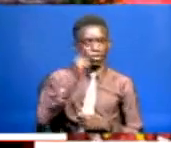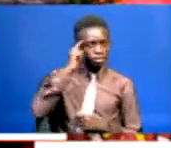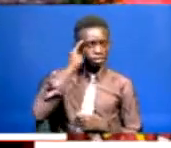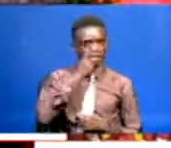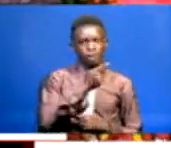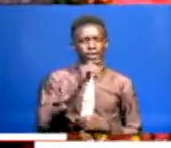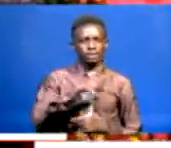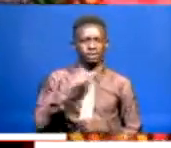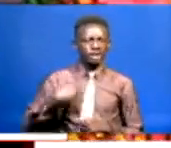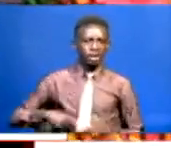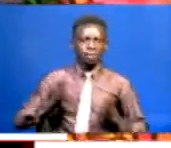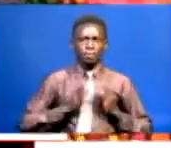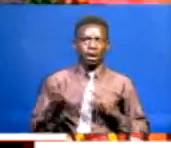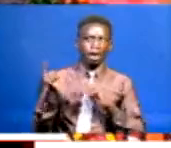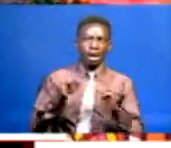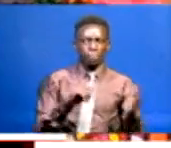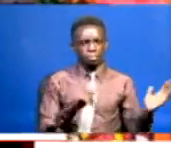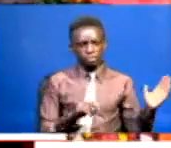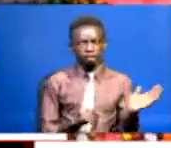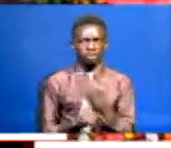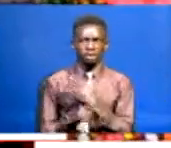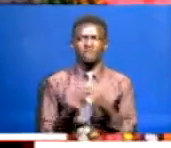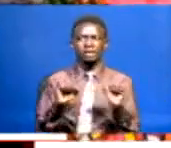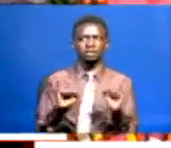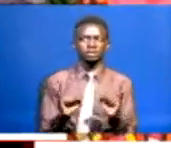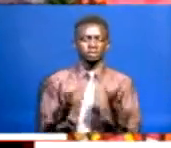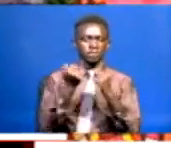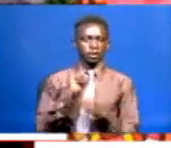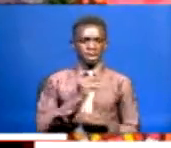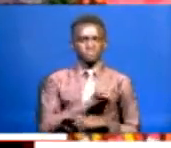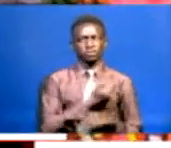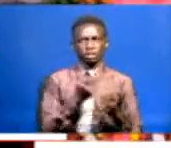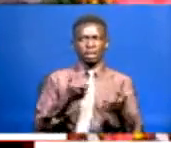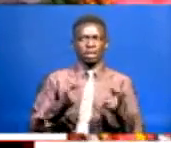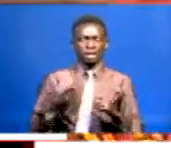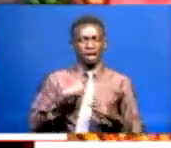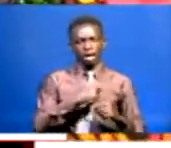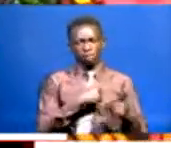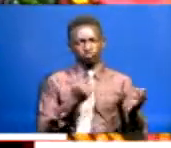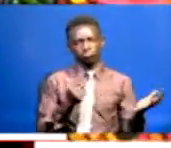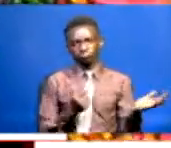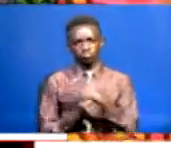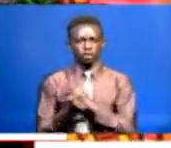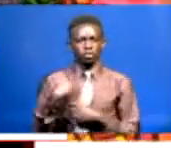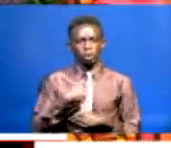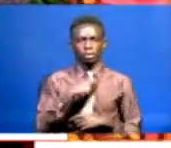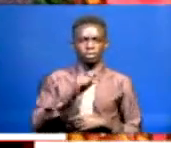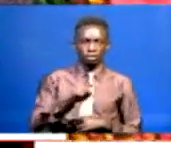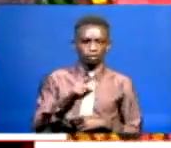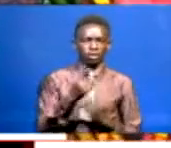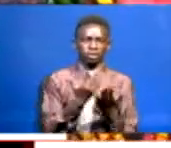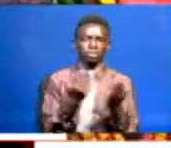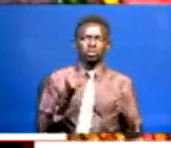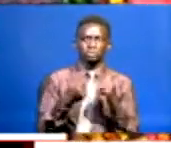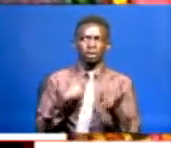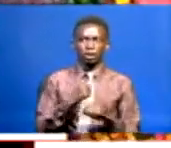aiondoe. Ametusebu sisi. Wacha aondoe, tupandele mimea yetu mizuri ambayo inaweza kuchunga familia